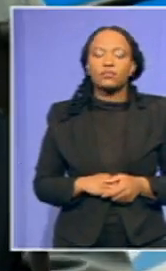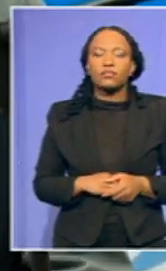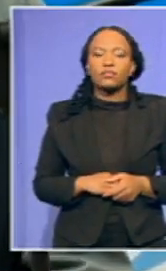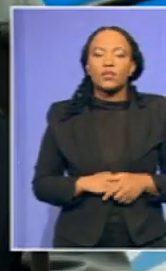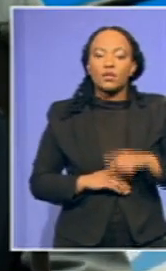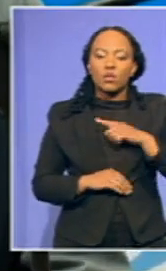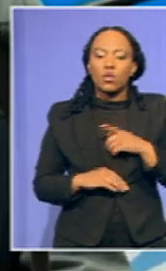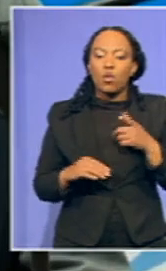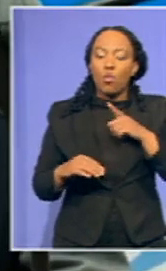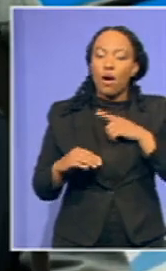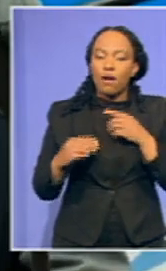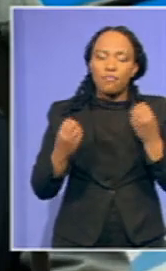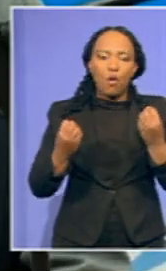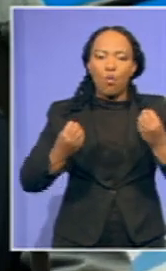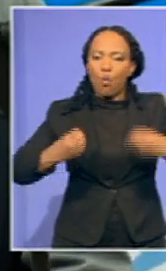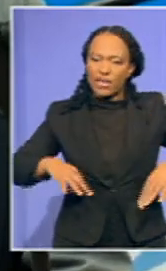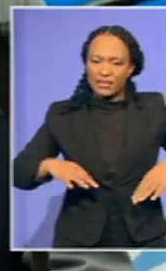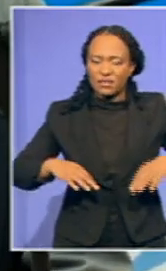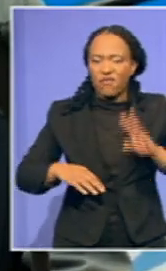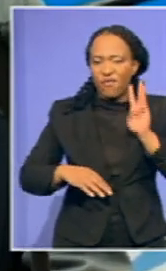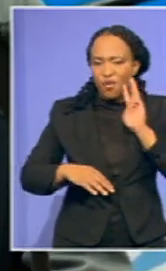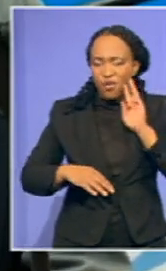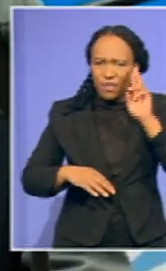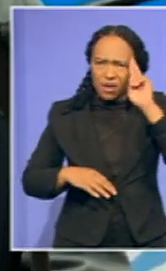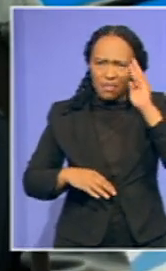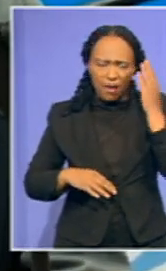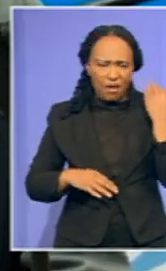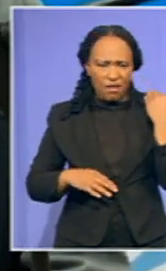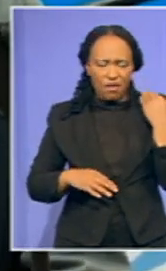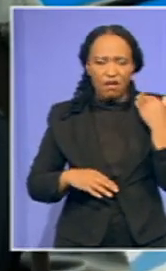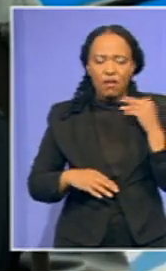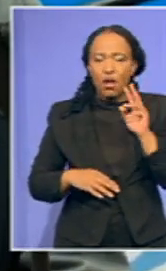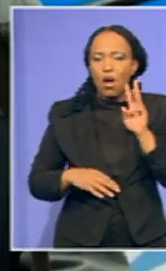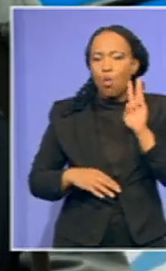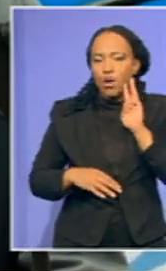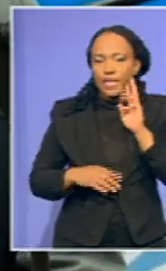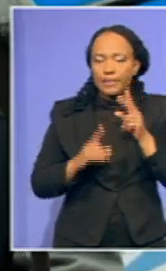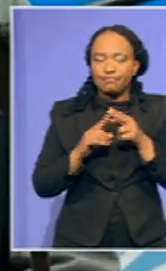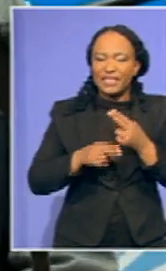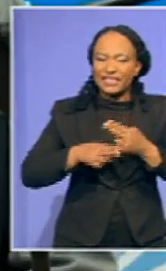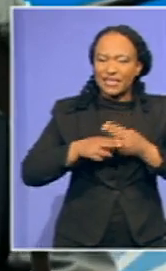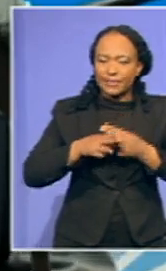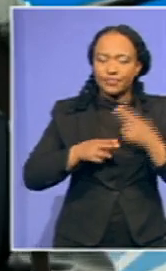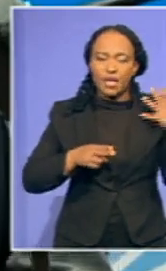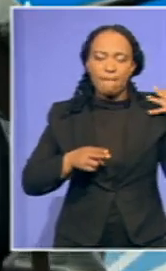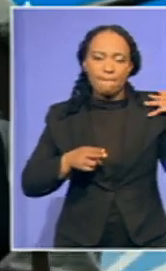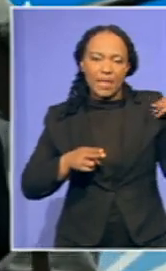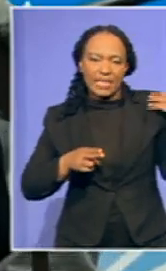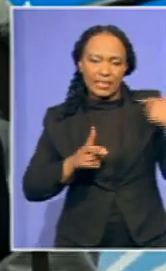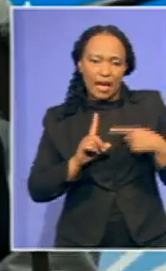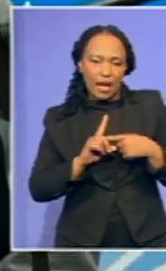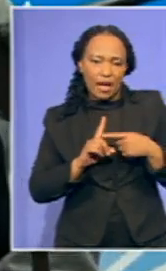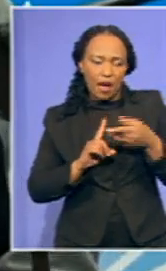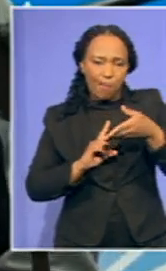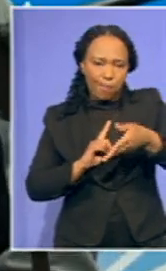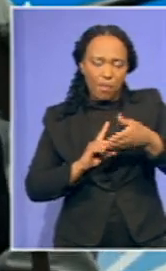the wastage. I remember previously when the Water and Sanitation Minister was here, he was saying that there's